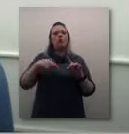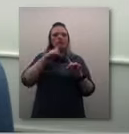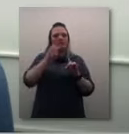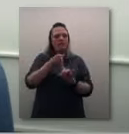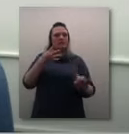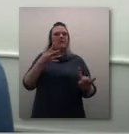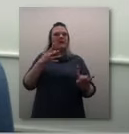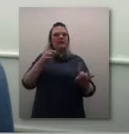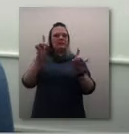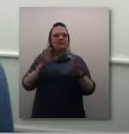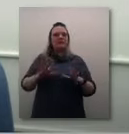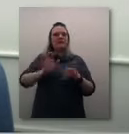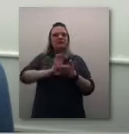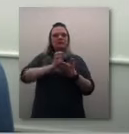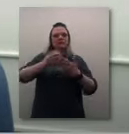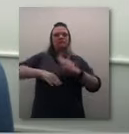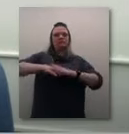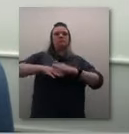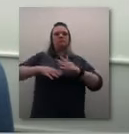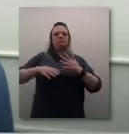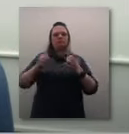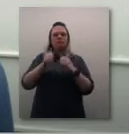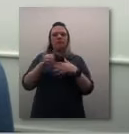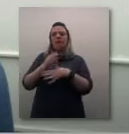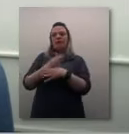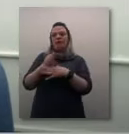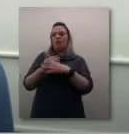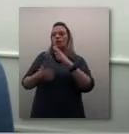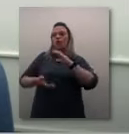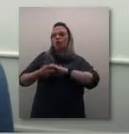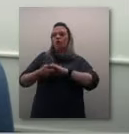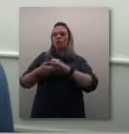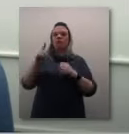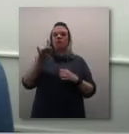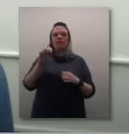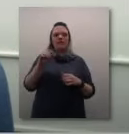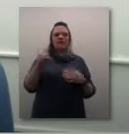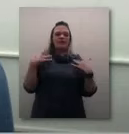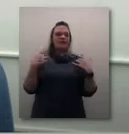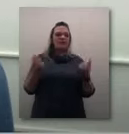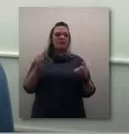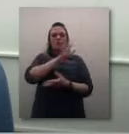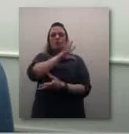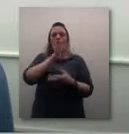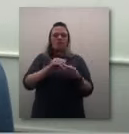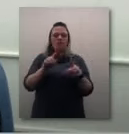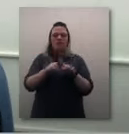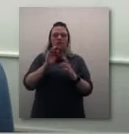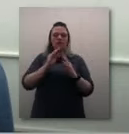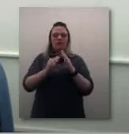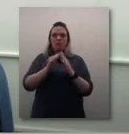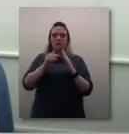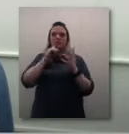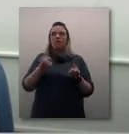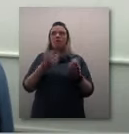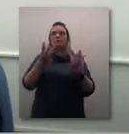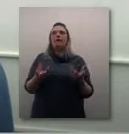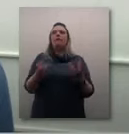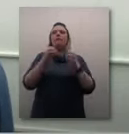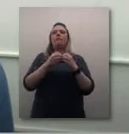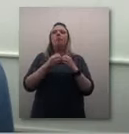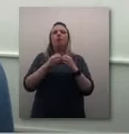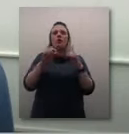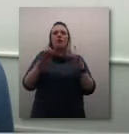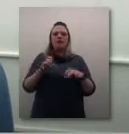testing capacity. Again with our partners in Kaleida Health. So overall as a community, there is much more